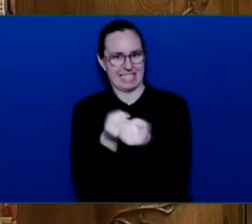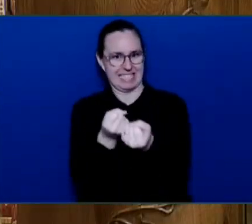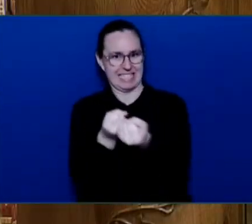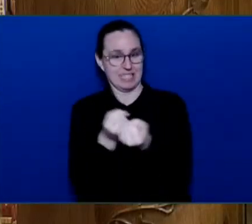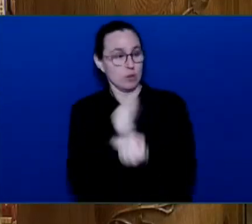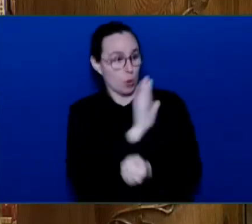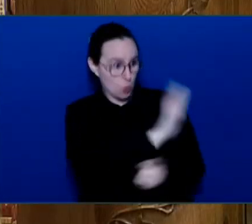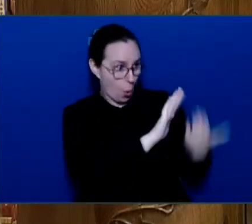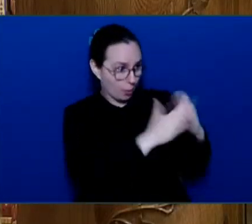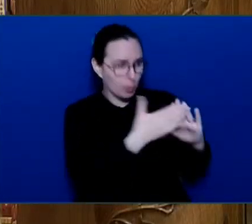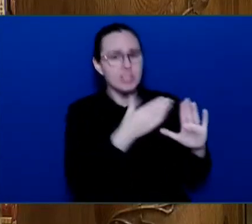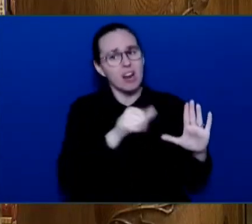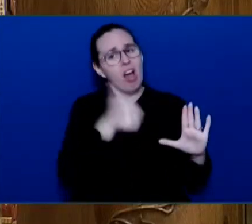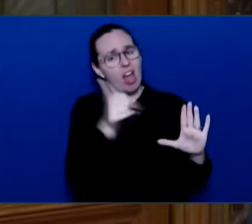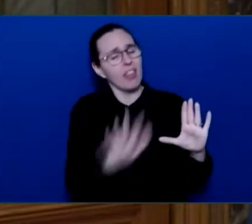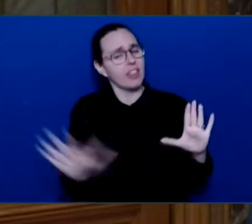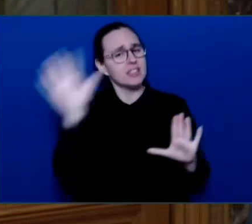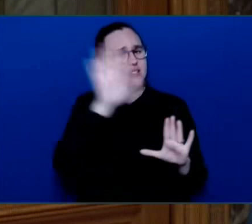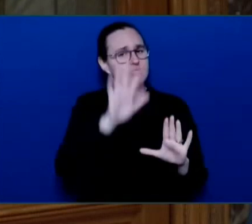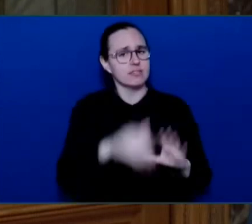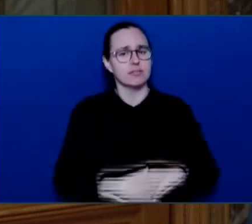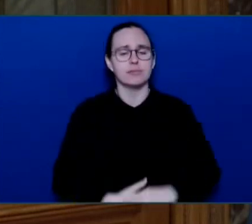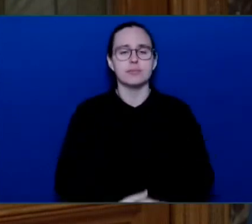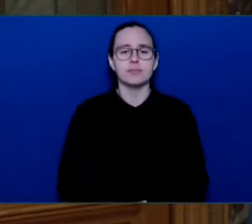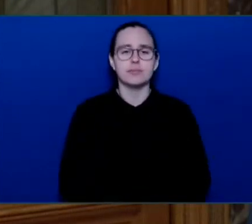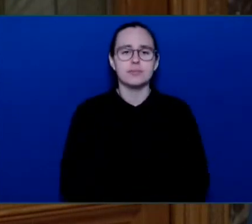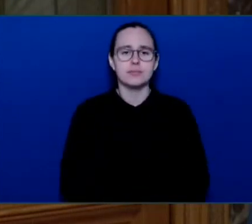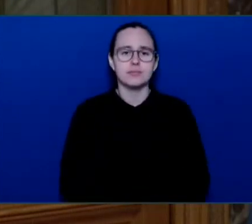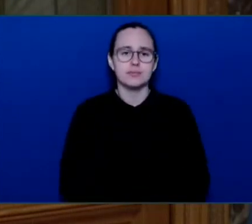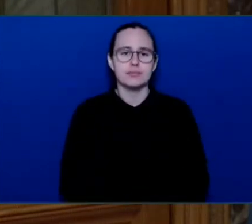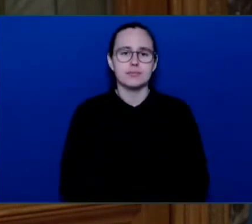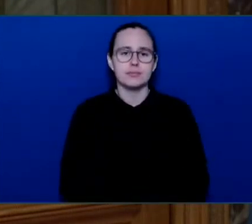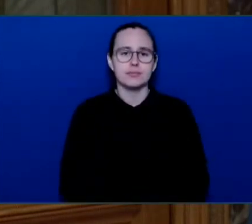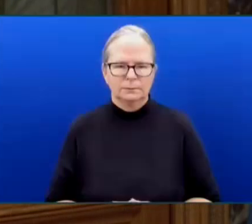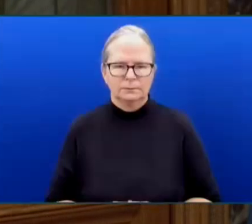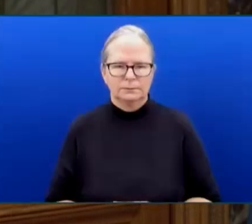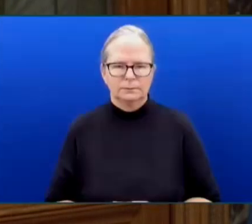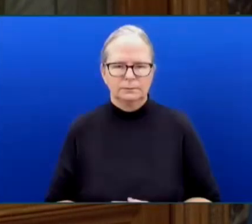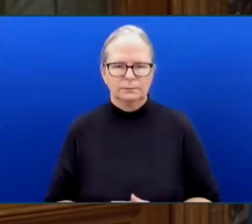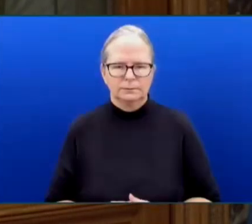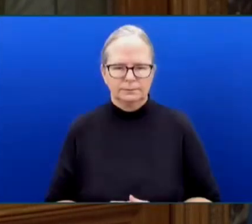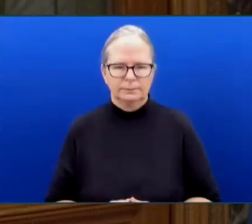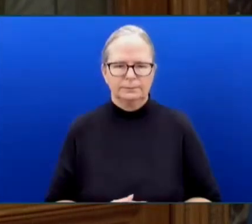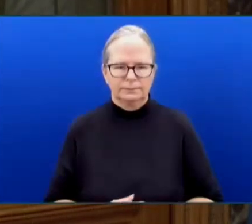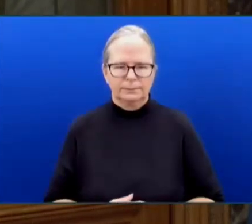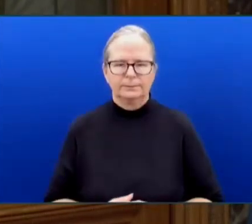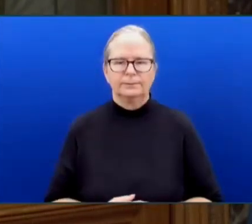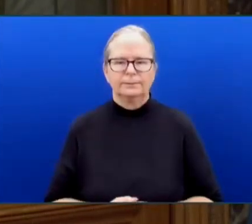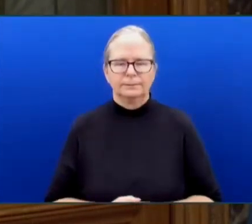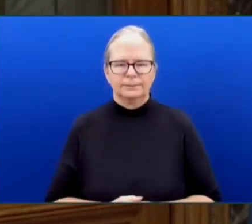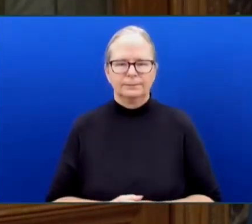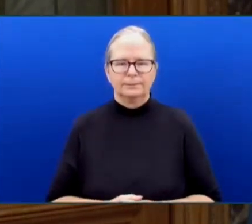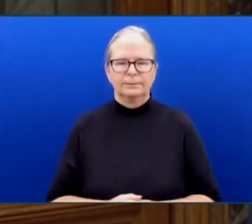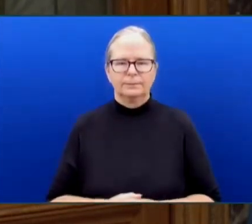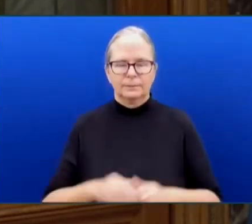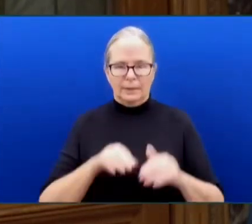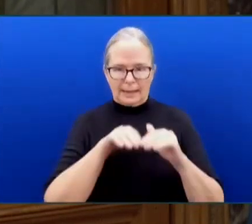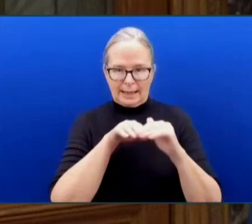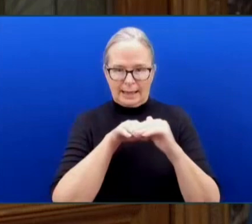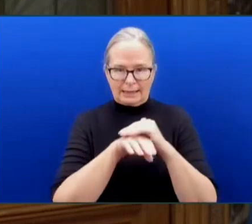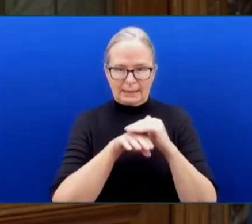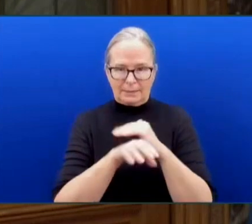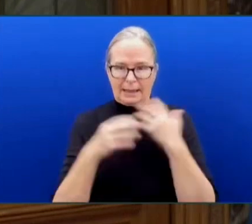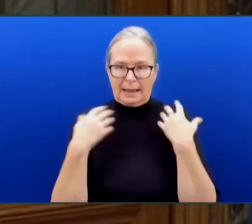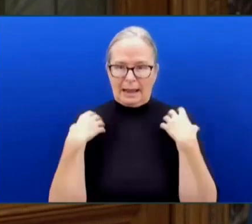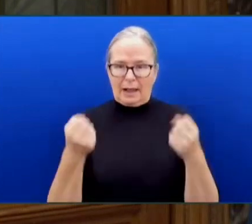Member supplemental. Access to healthcare is not improving in my communities. Access to healthcare is getting worse